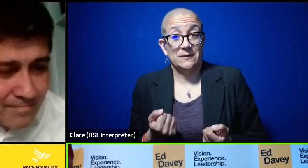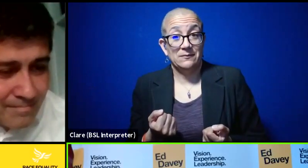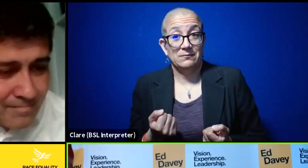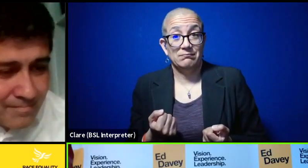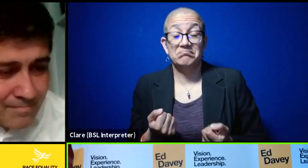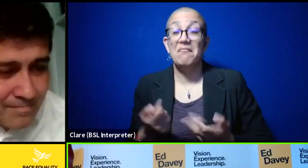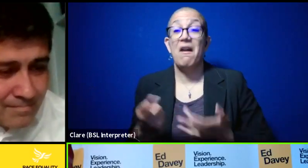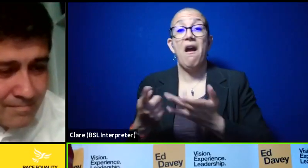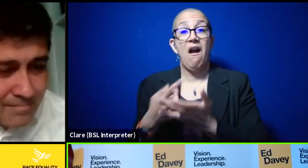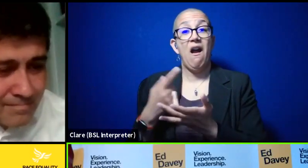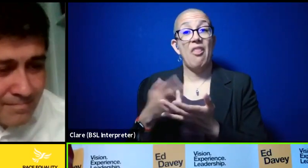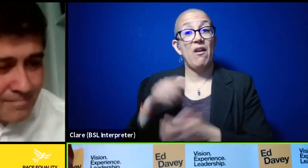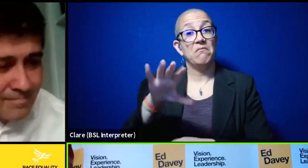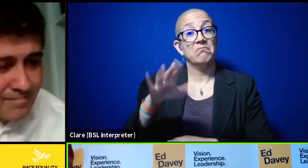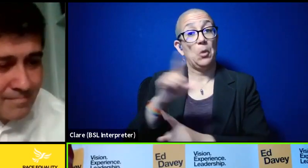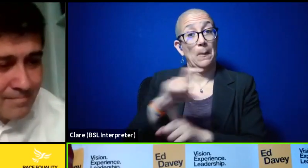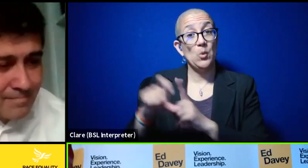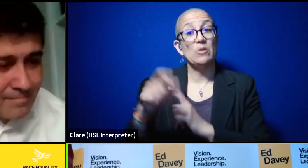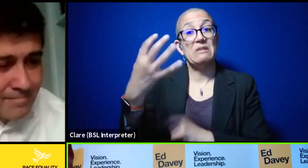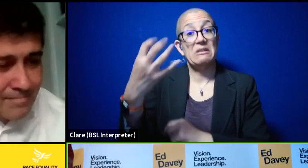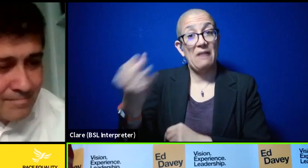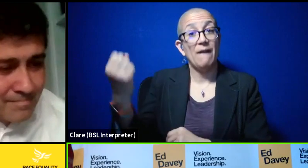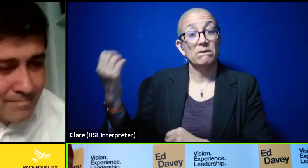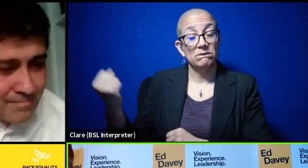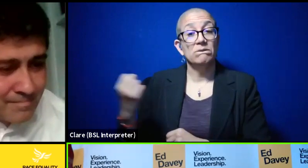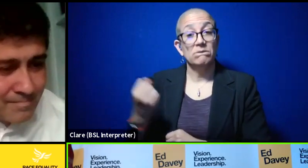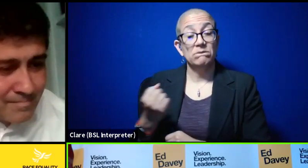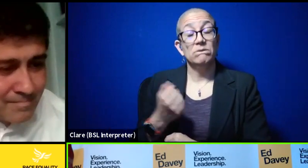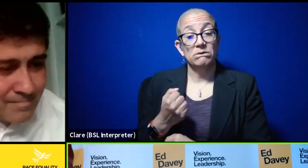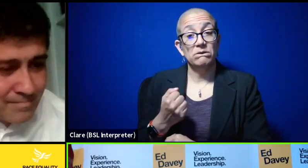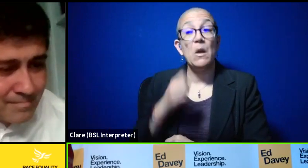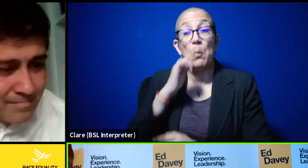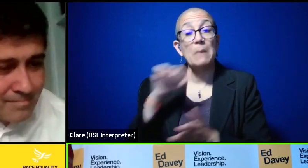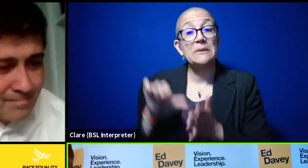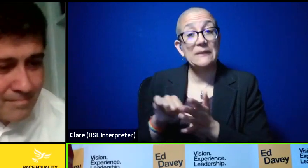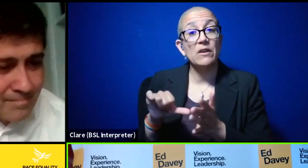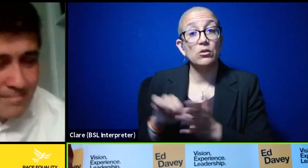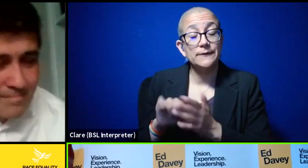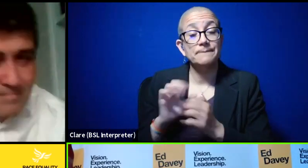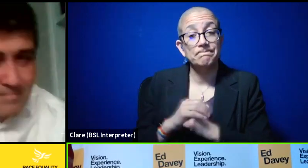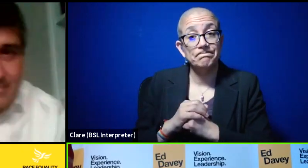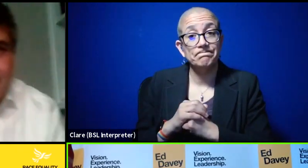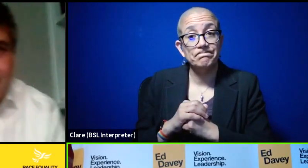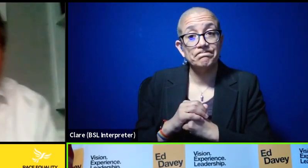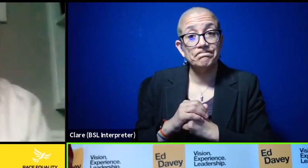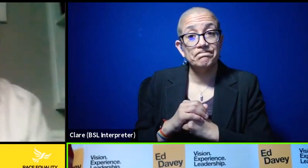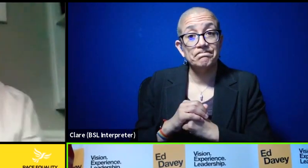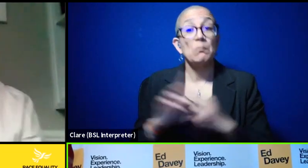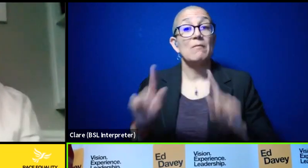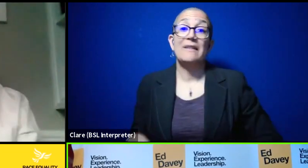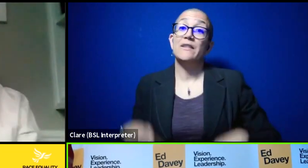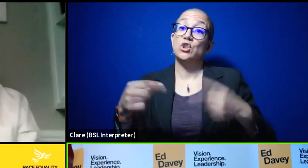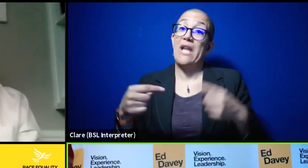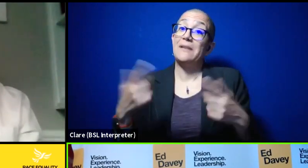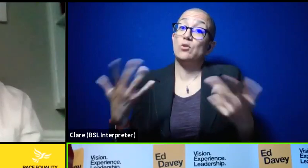some communities, and it will be difficult. There's a challenge though, because we do believe in the